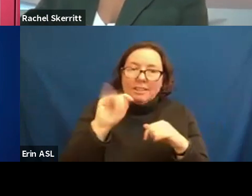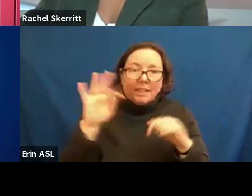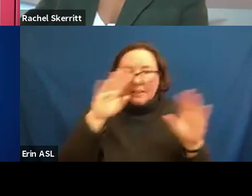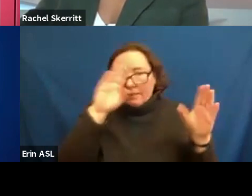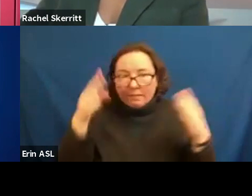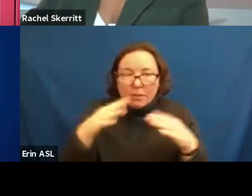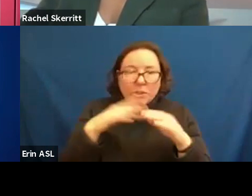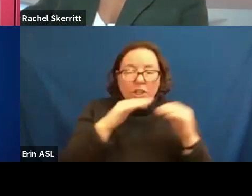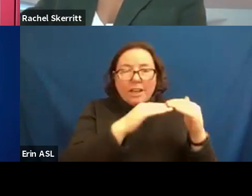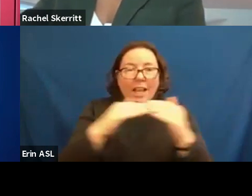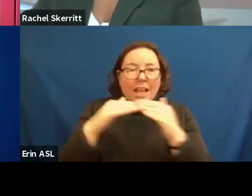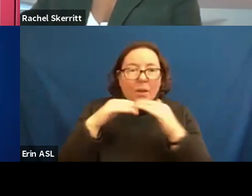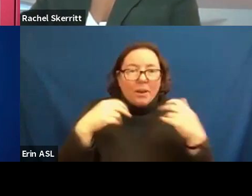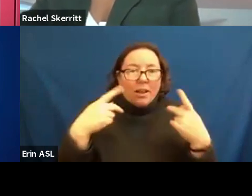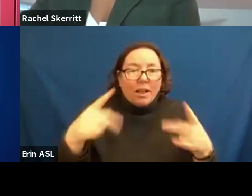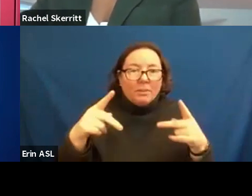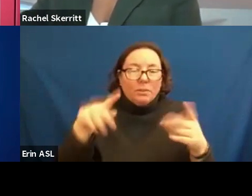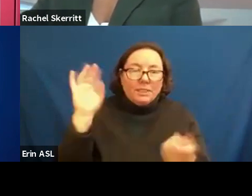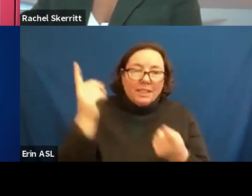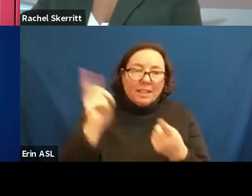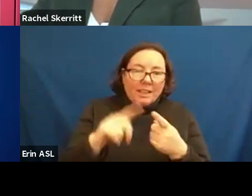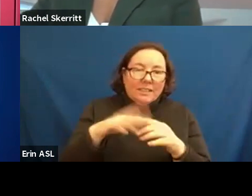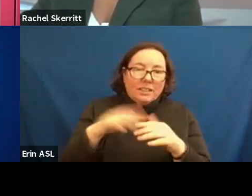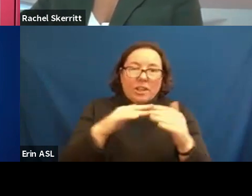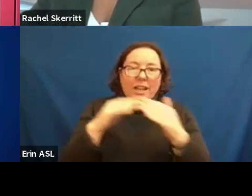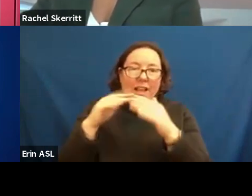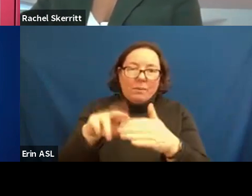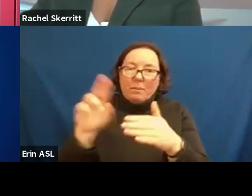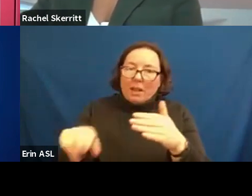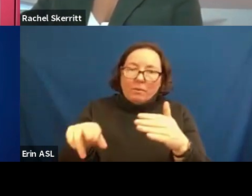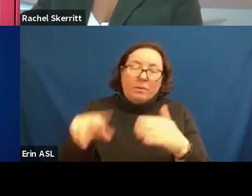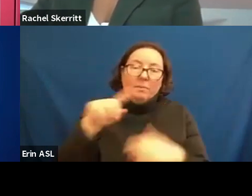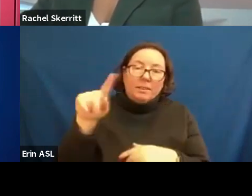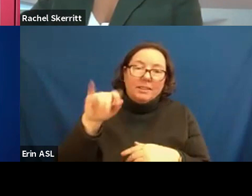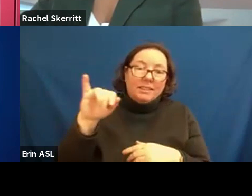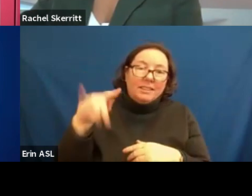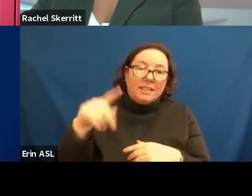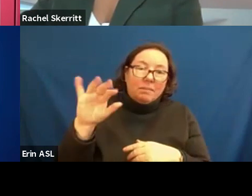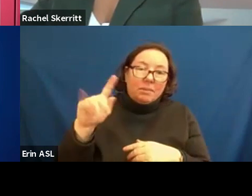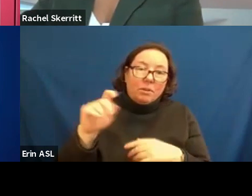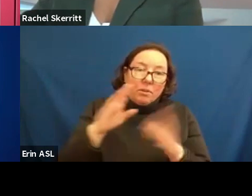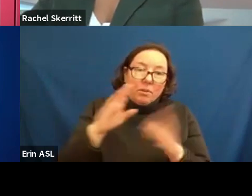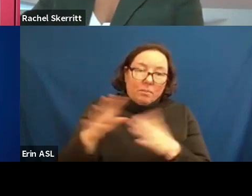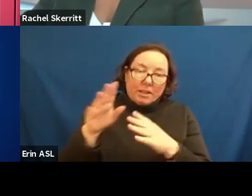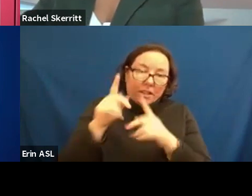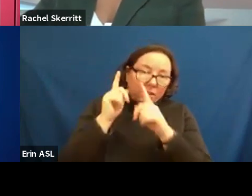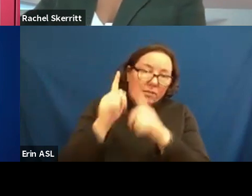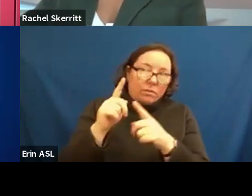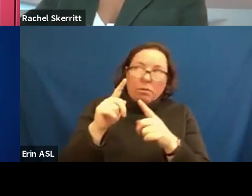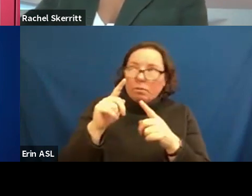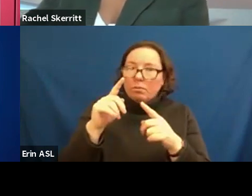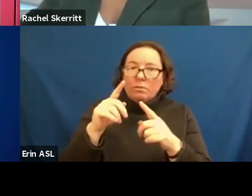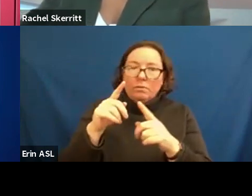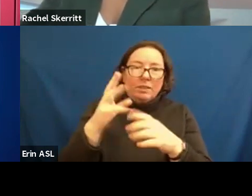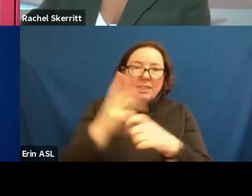on equitable opportunities and less on equitable outcomes. The zip code quota plan attempts to engineer a predetermined racially